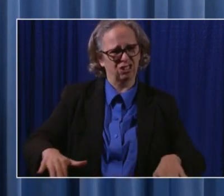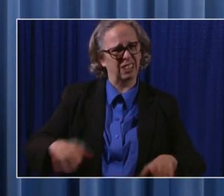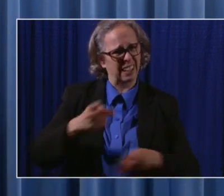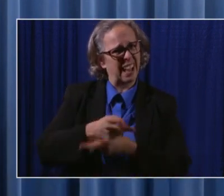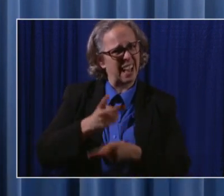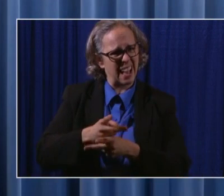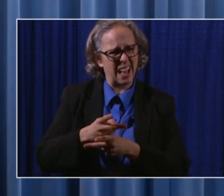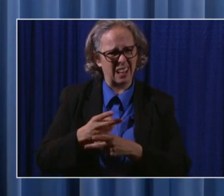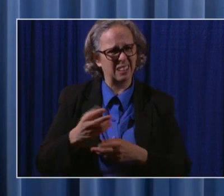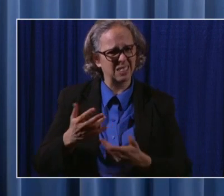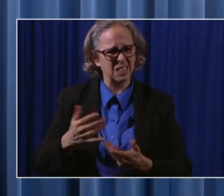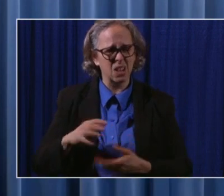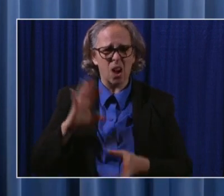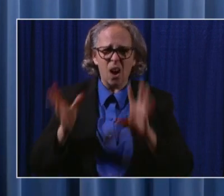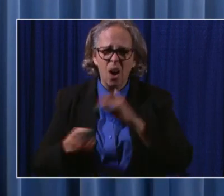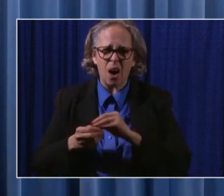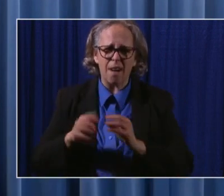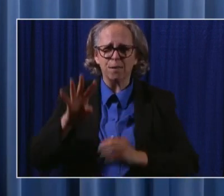began. And